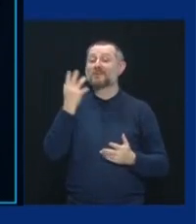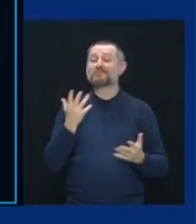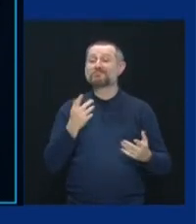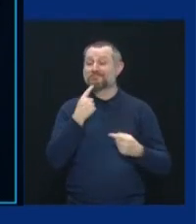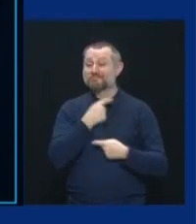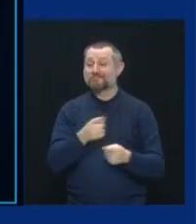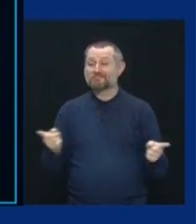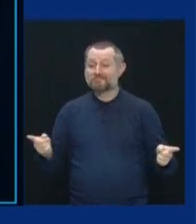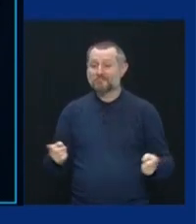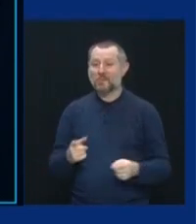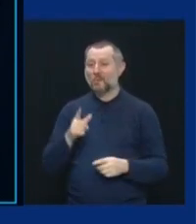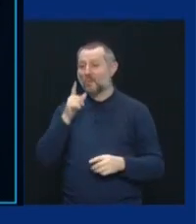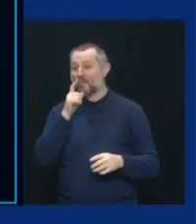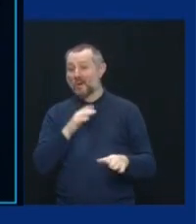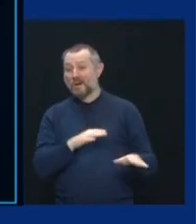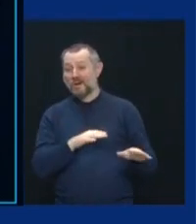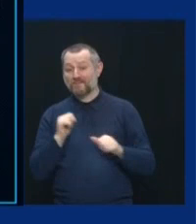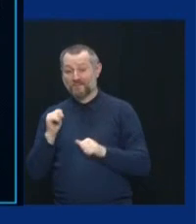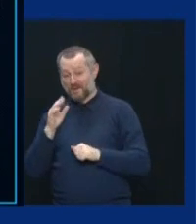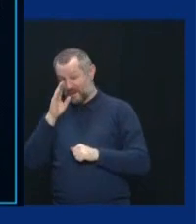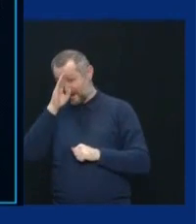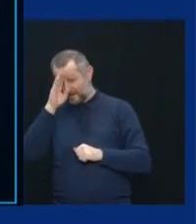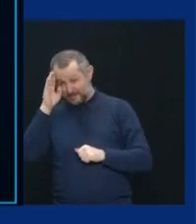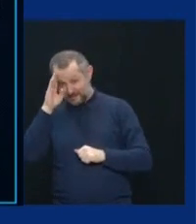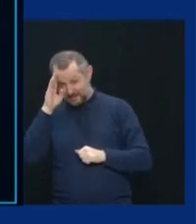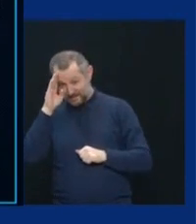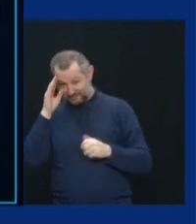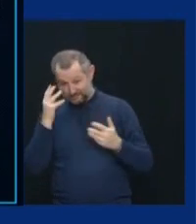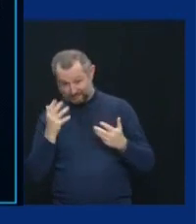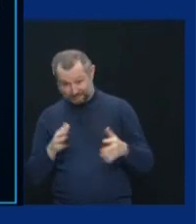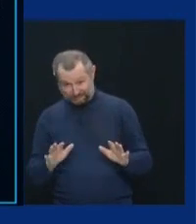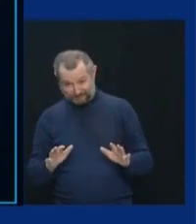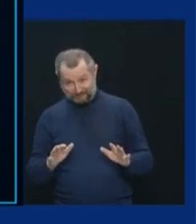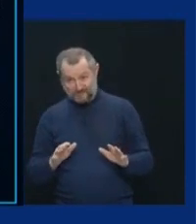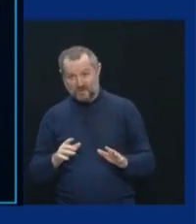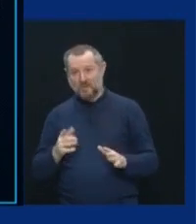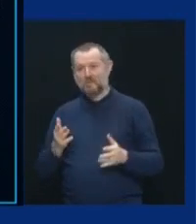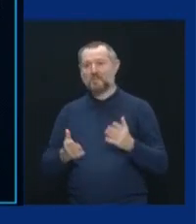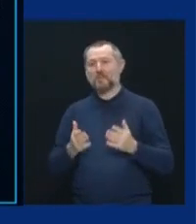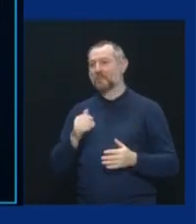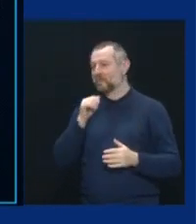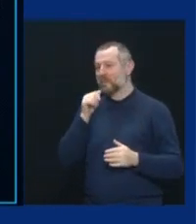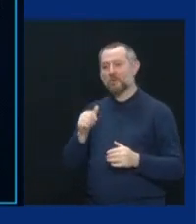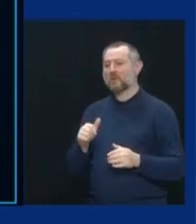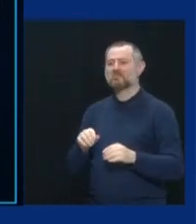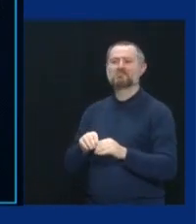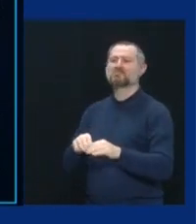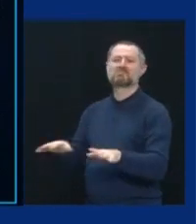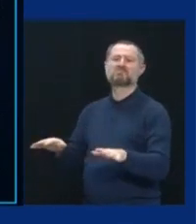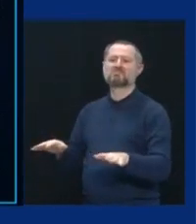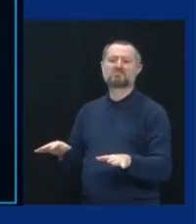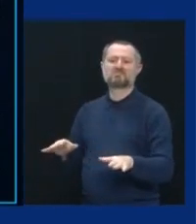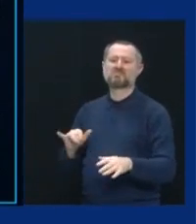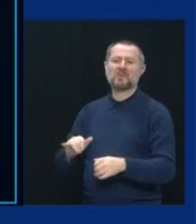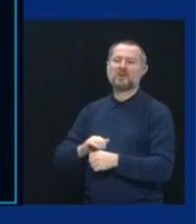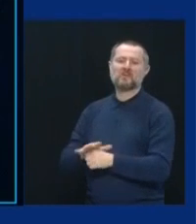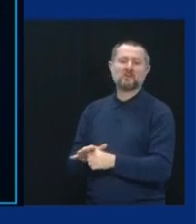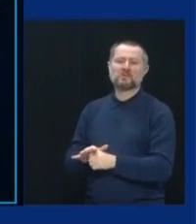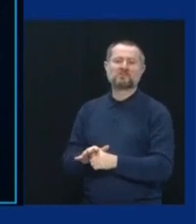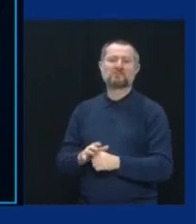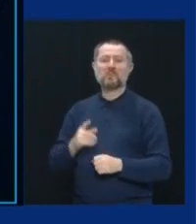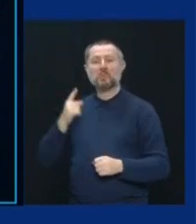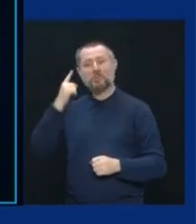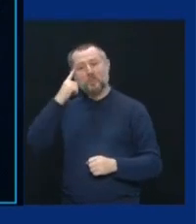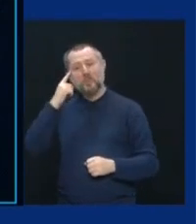residents who were leaving the hospitals were not likely to be contagious because at that